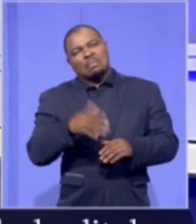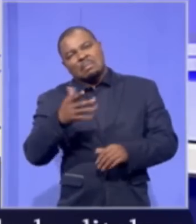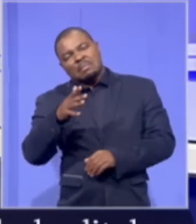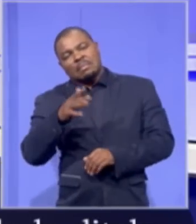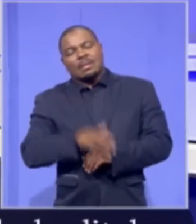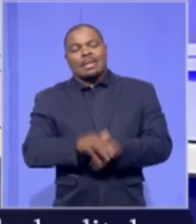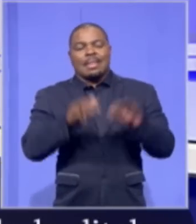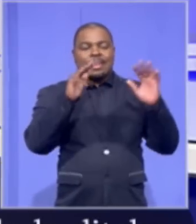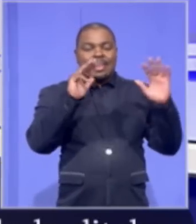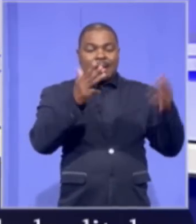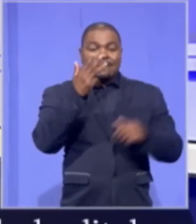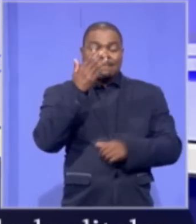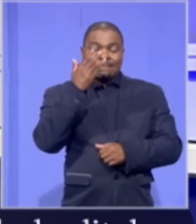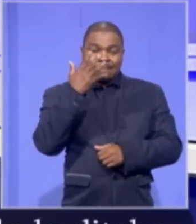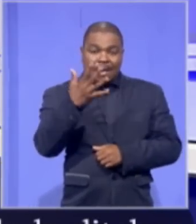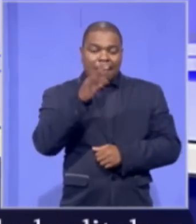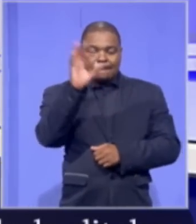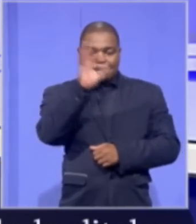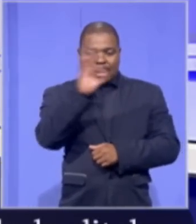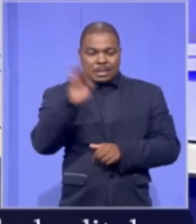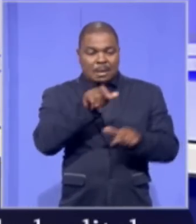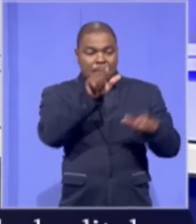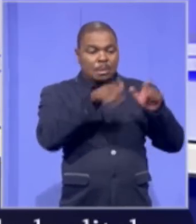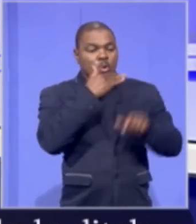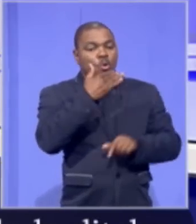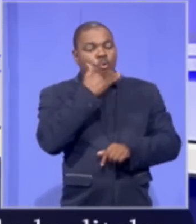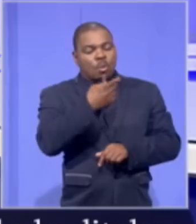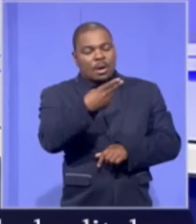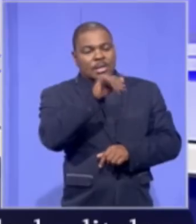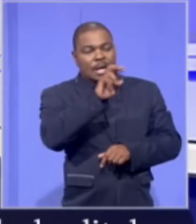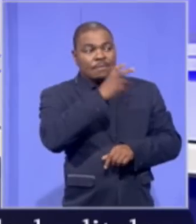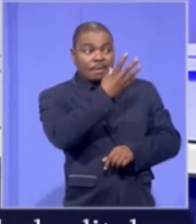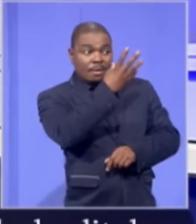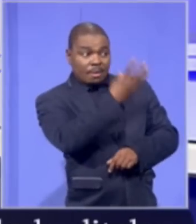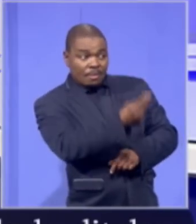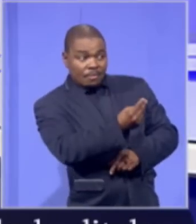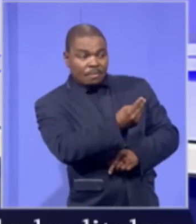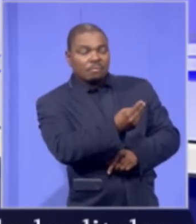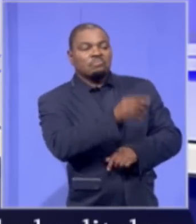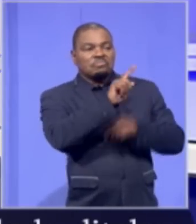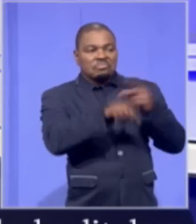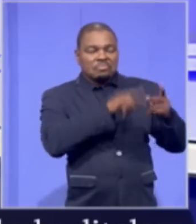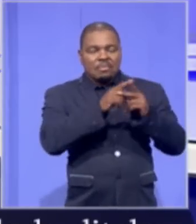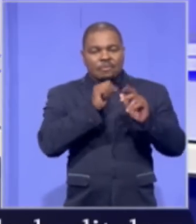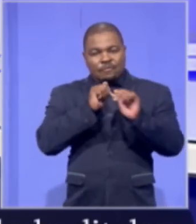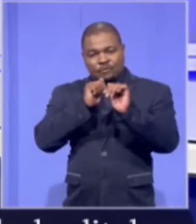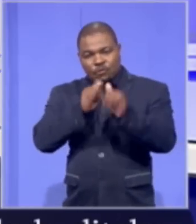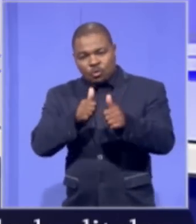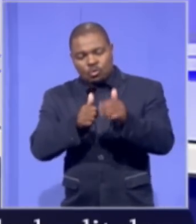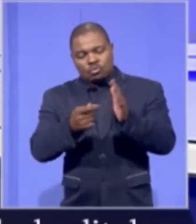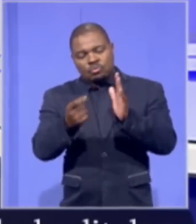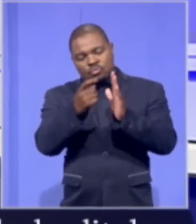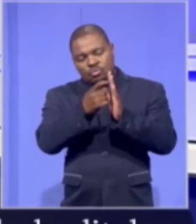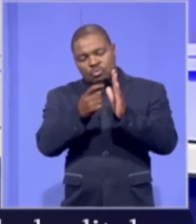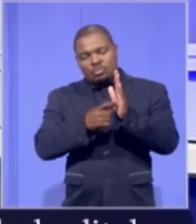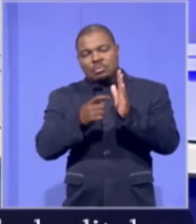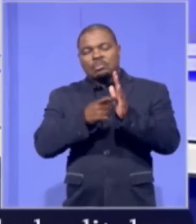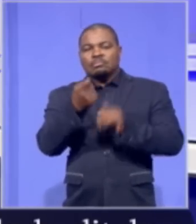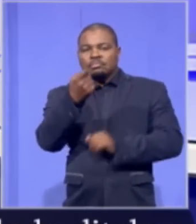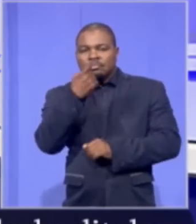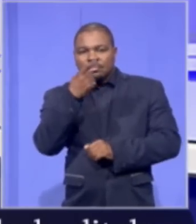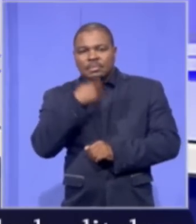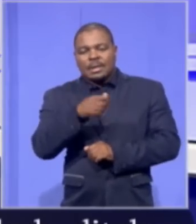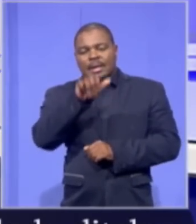tše 95 bao ba phelago ka HIV ba amogela le go latela melawana ya diokobatši tša mohuta